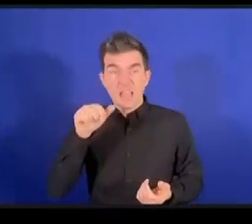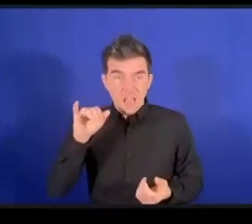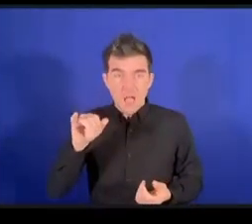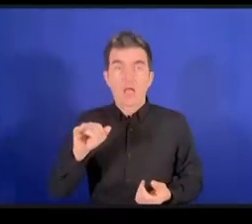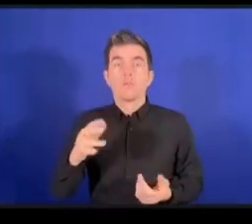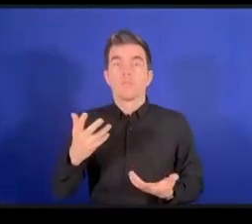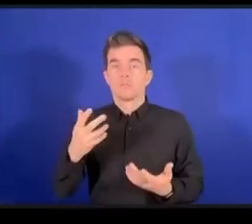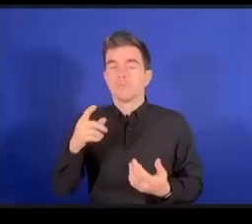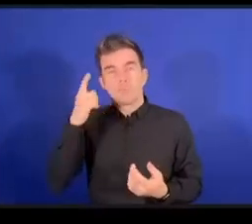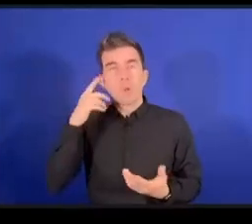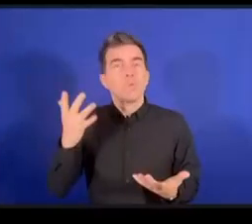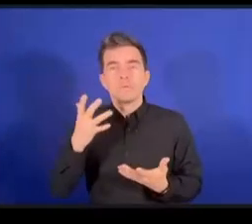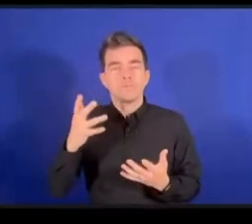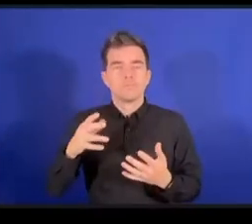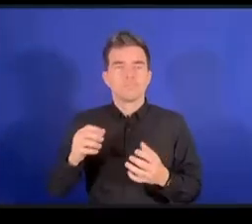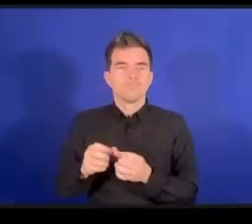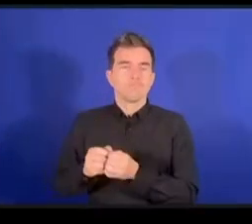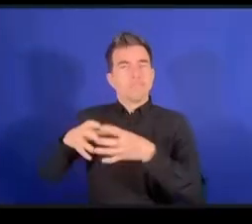huge database of words.